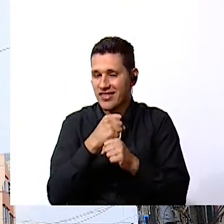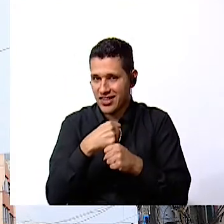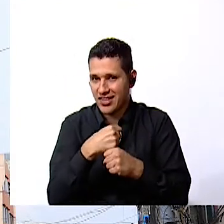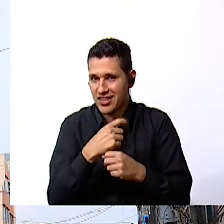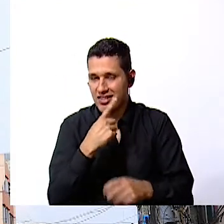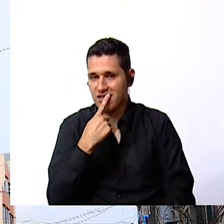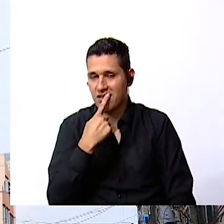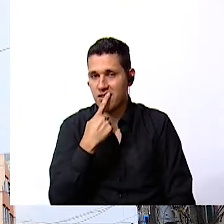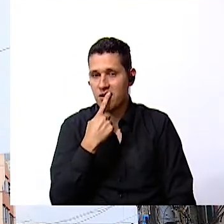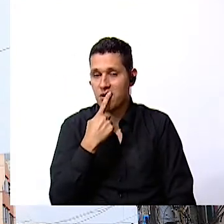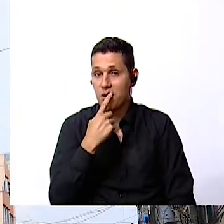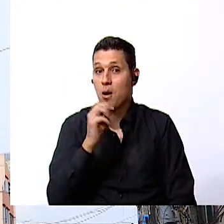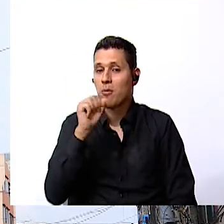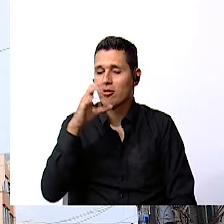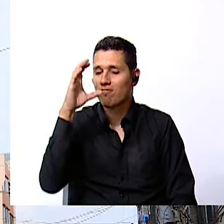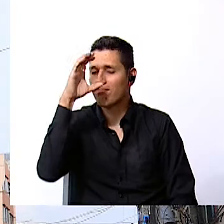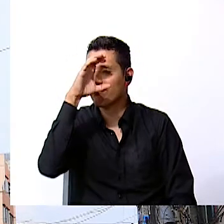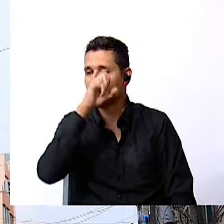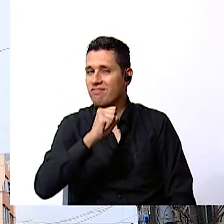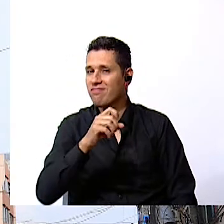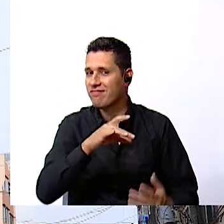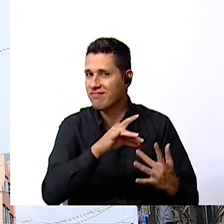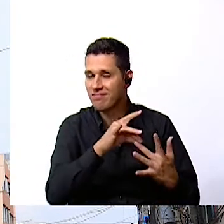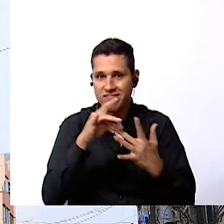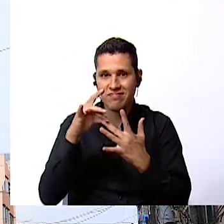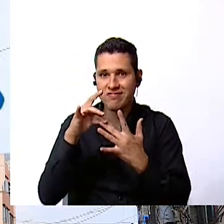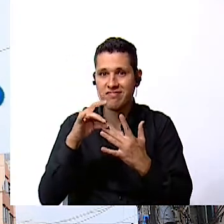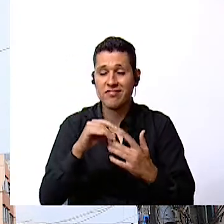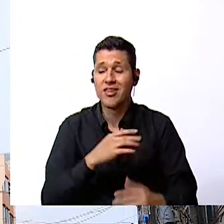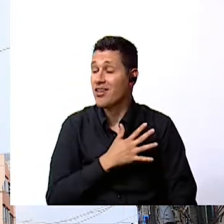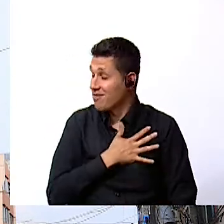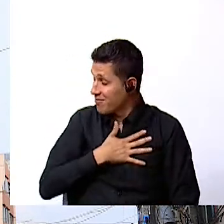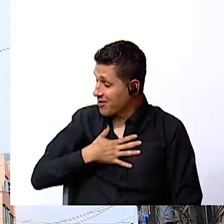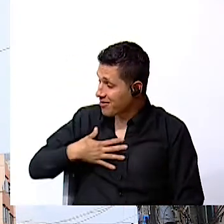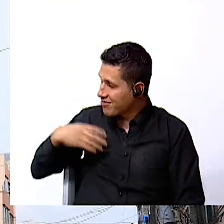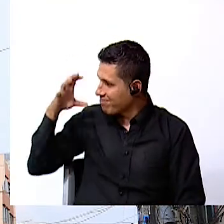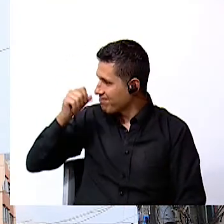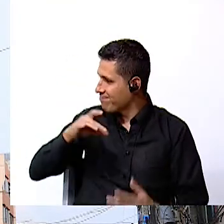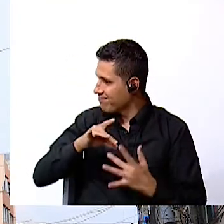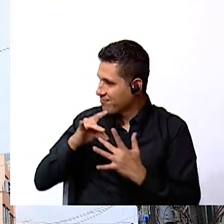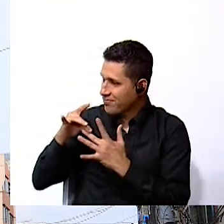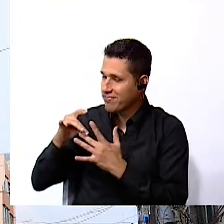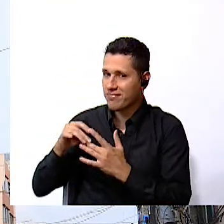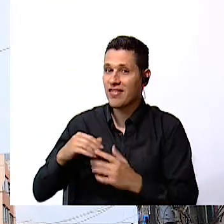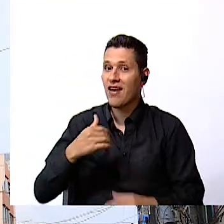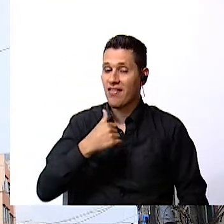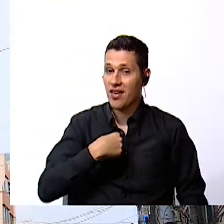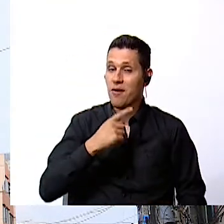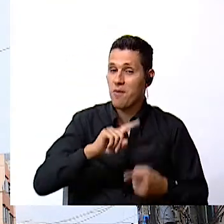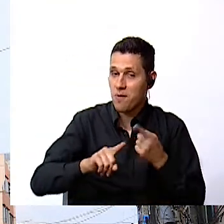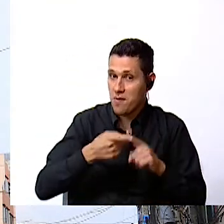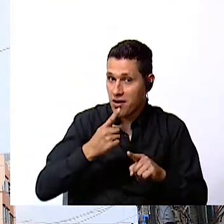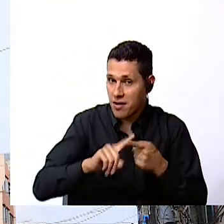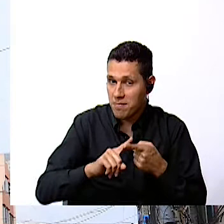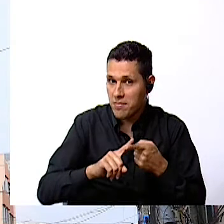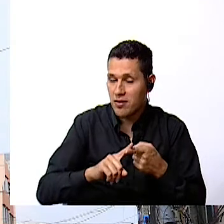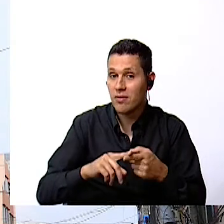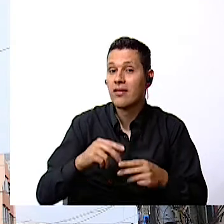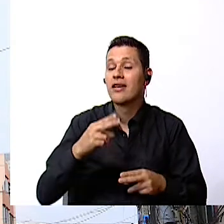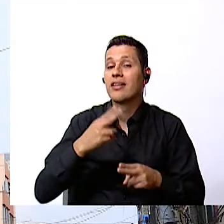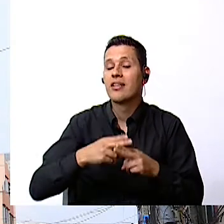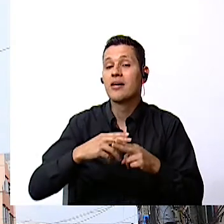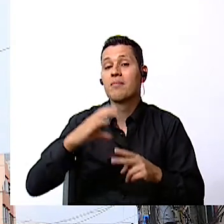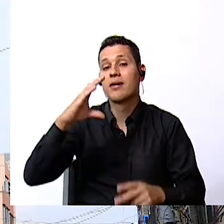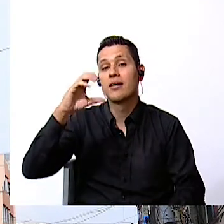a special guest? I love special guests. Yes, I have a friend. Her name is Casey Valeria